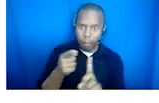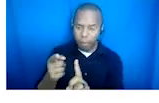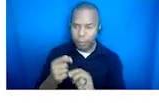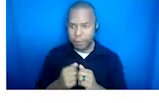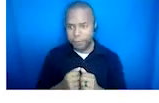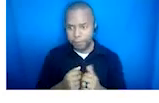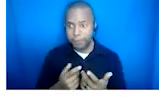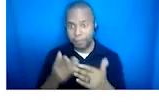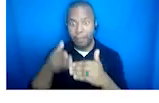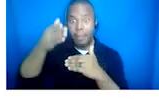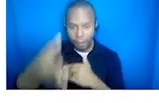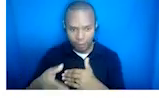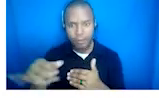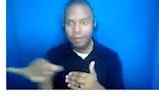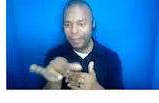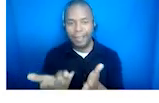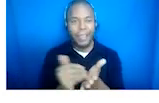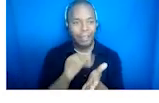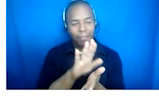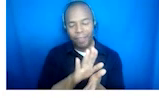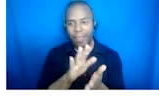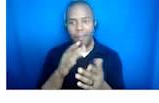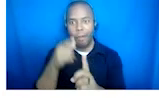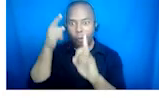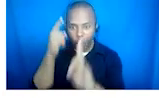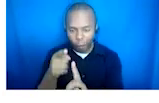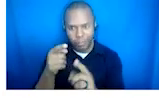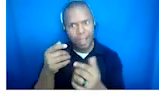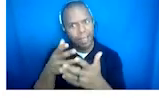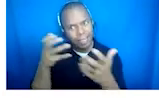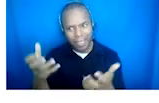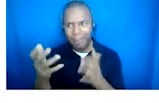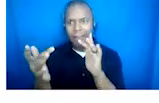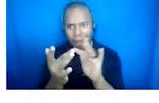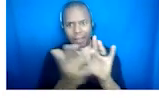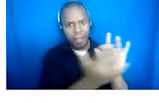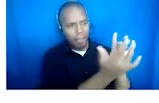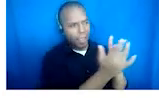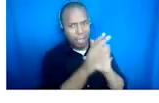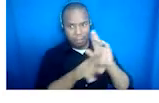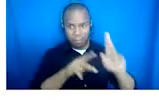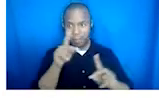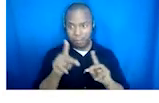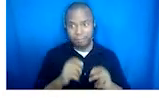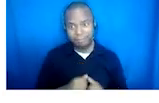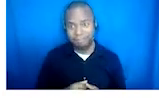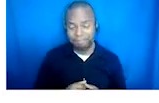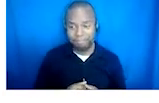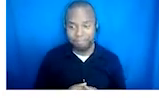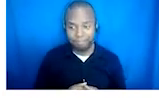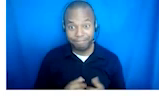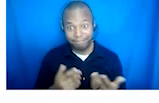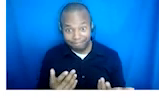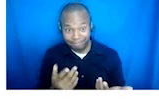complete their goals and move on, there's a lot of us having contact with the students, and they need